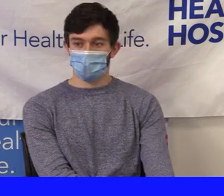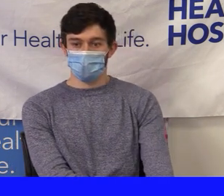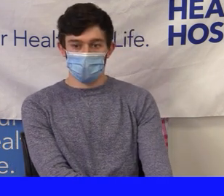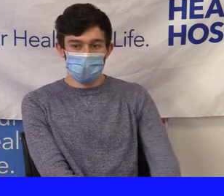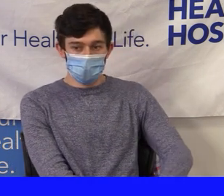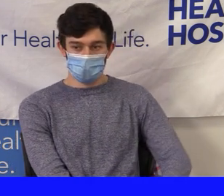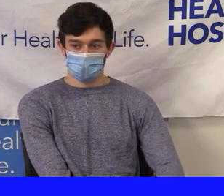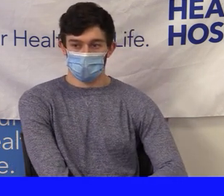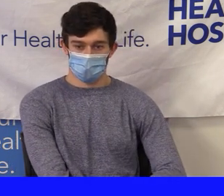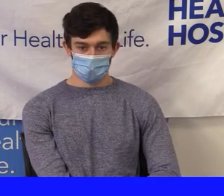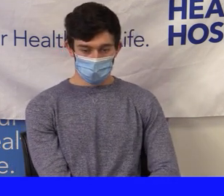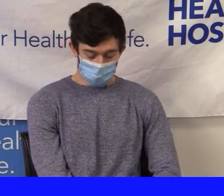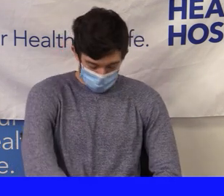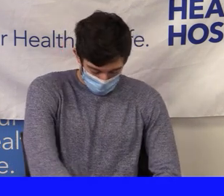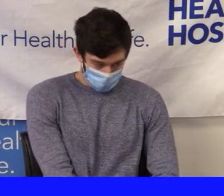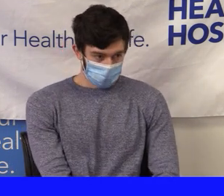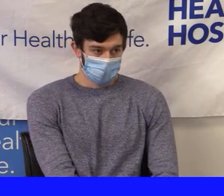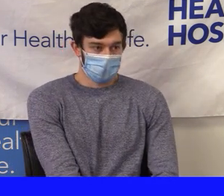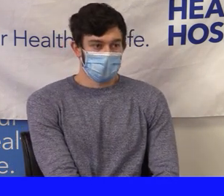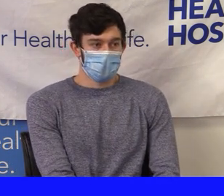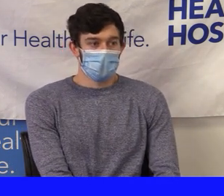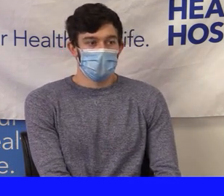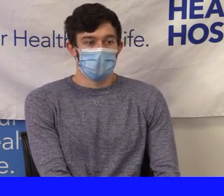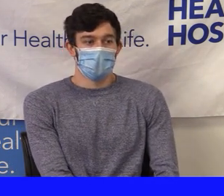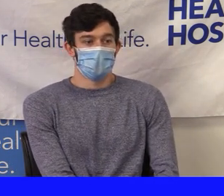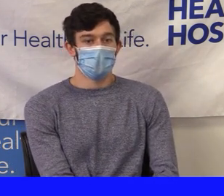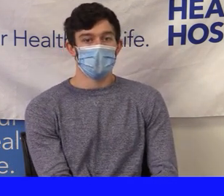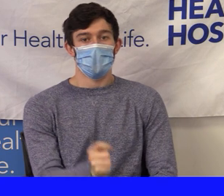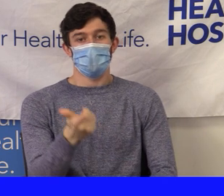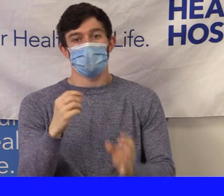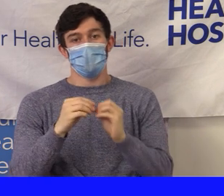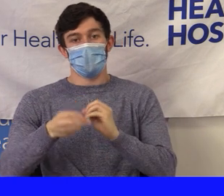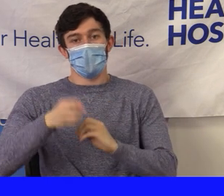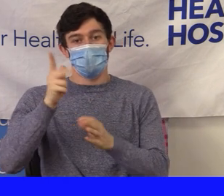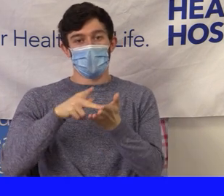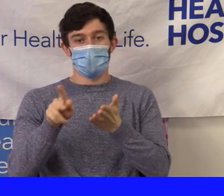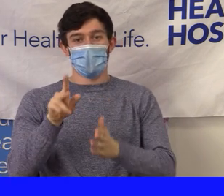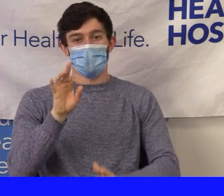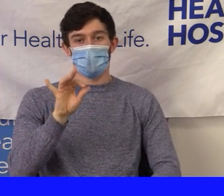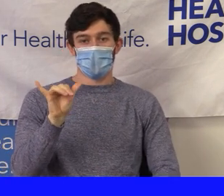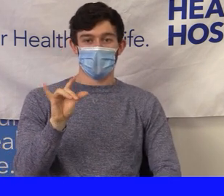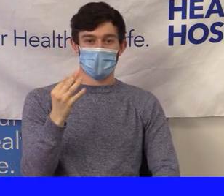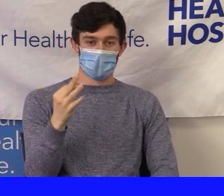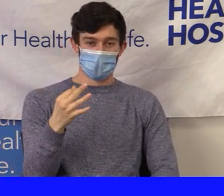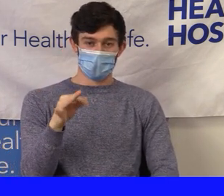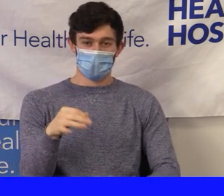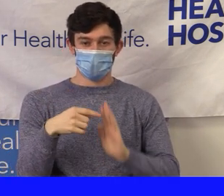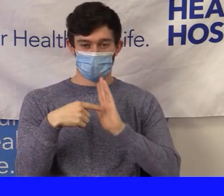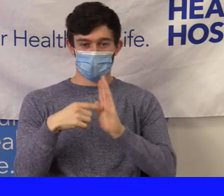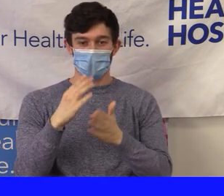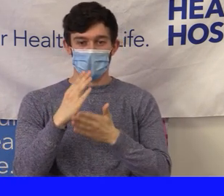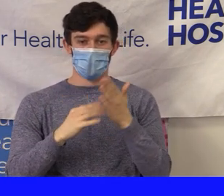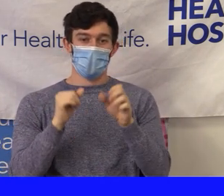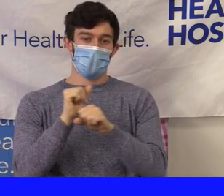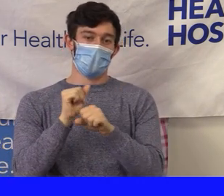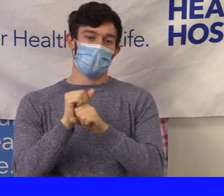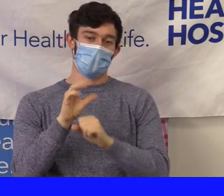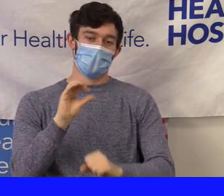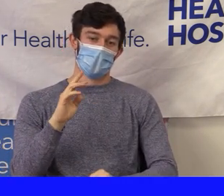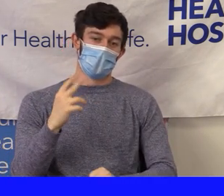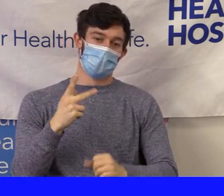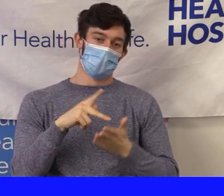And I think that, you know, there's a slightly higher payment in FY19 that reflects some workers' compensation